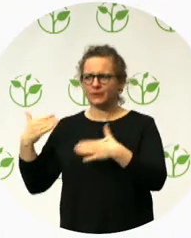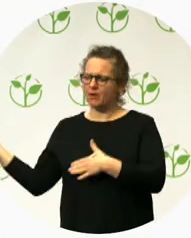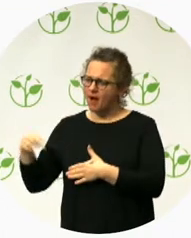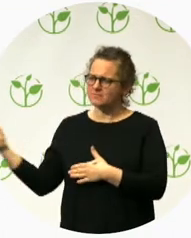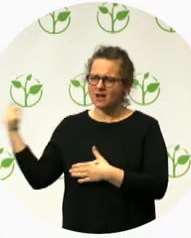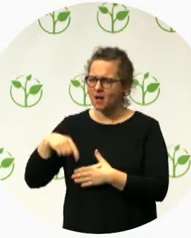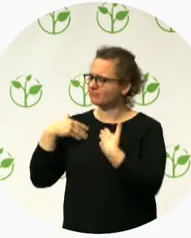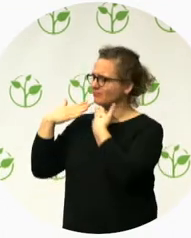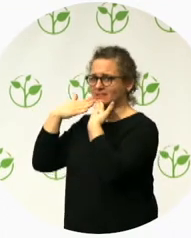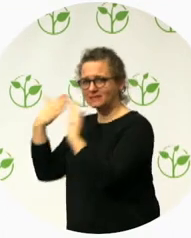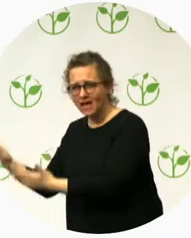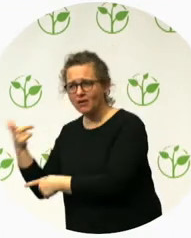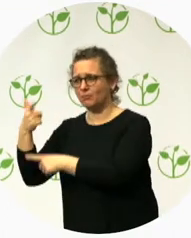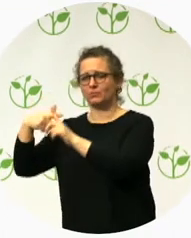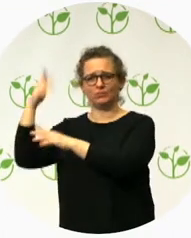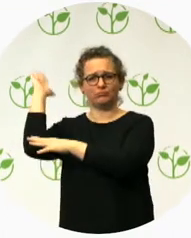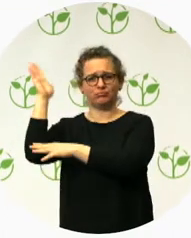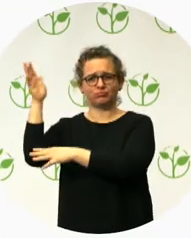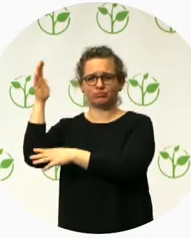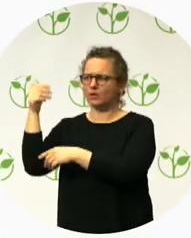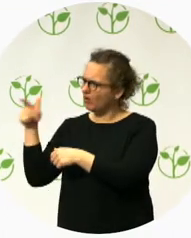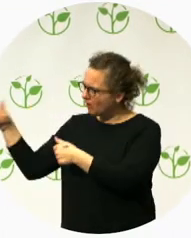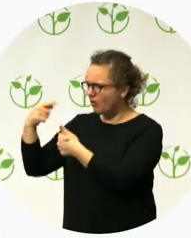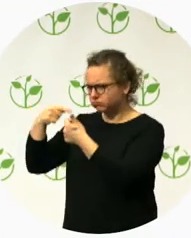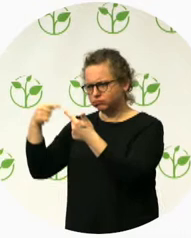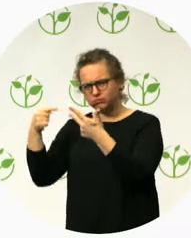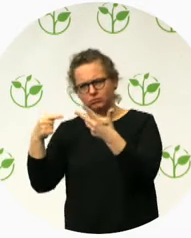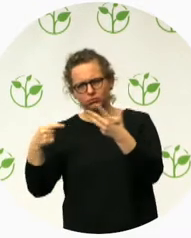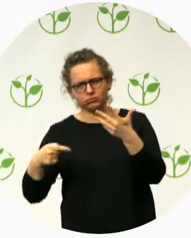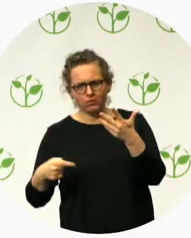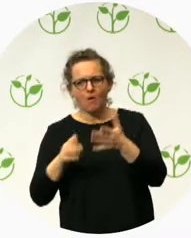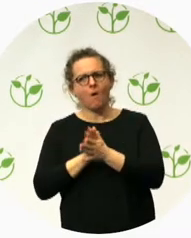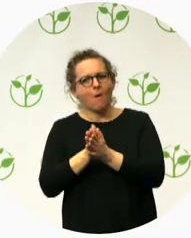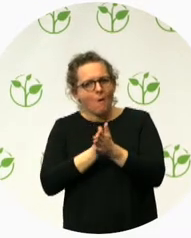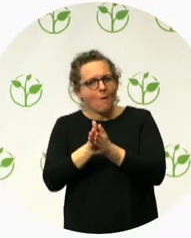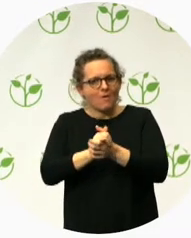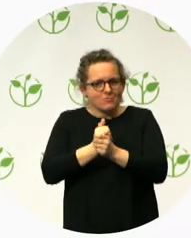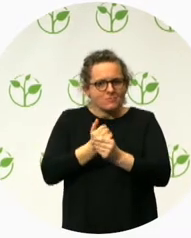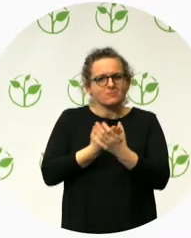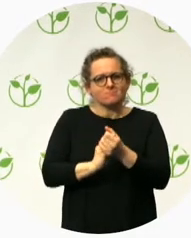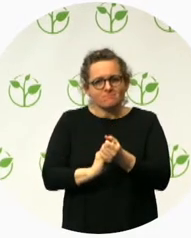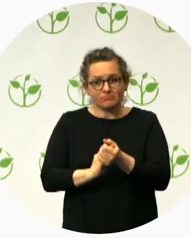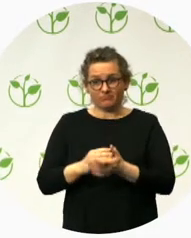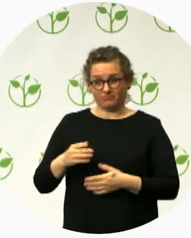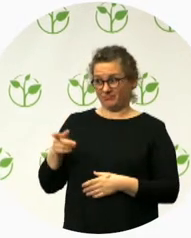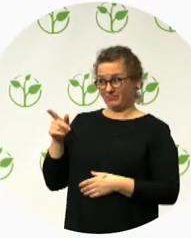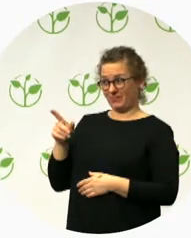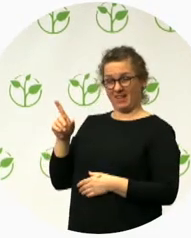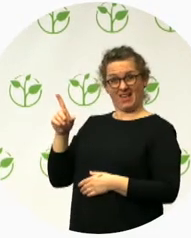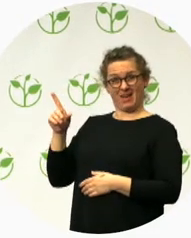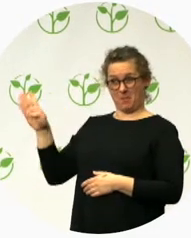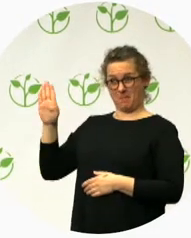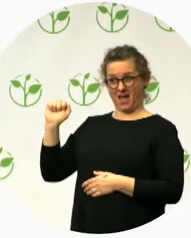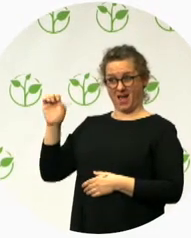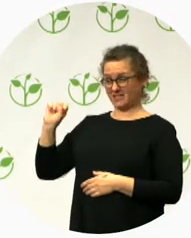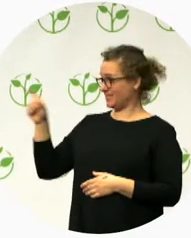your challenge. So Daniela has asked us to answer the question about why the accessibility gap